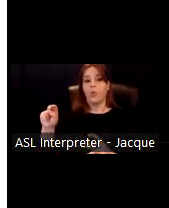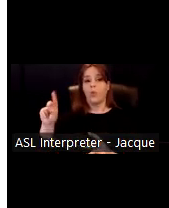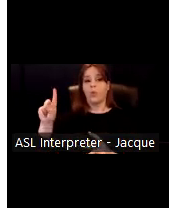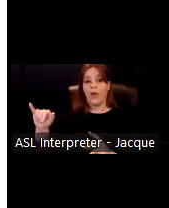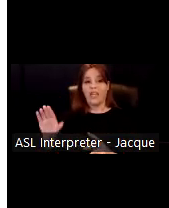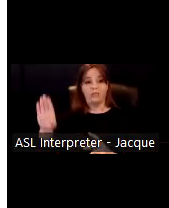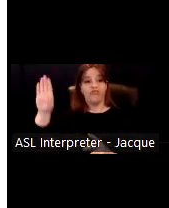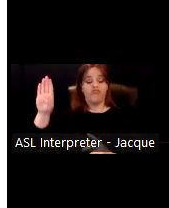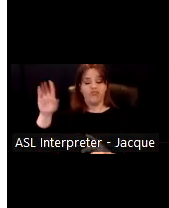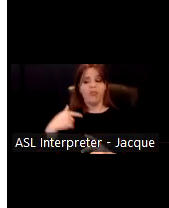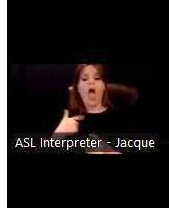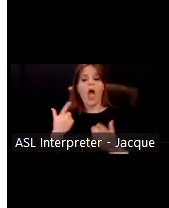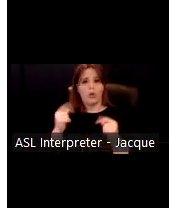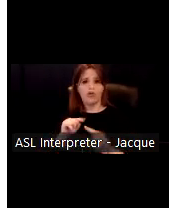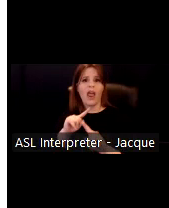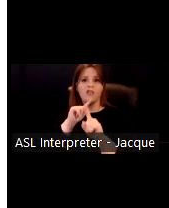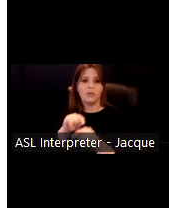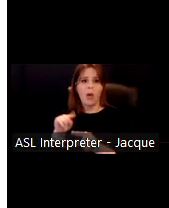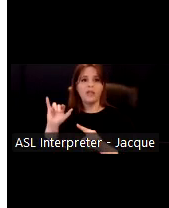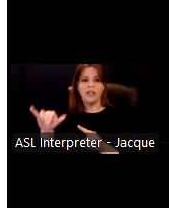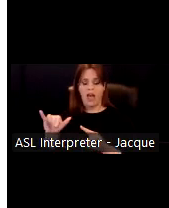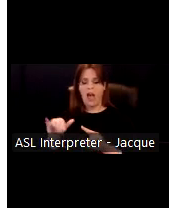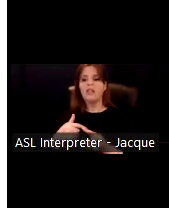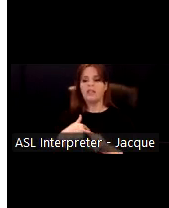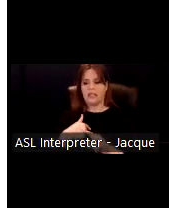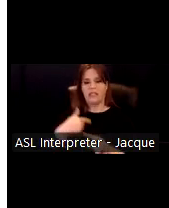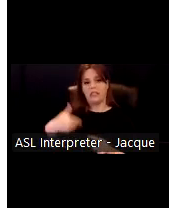I'll try and respond to that. This is Wendy.